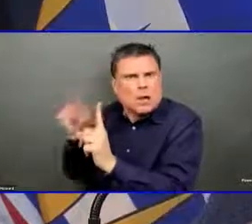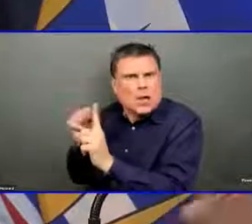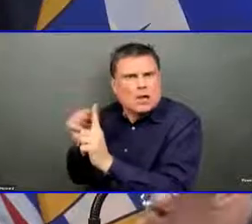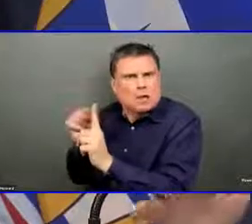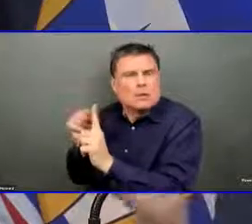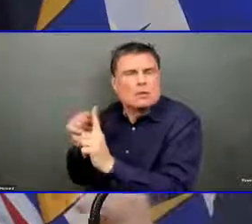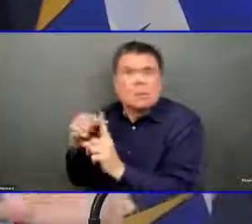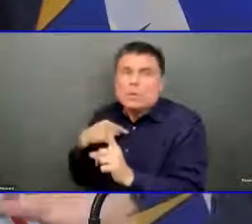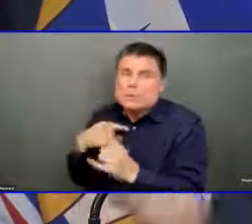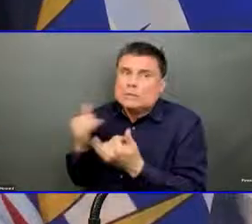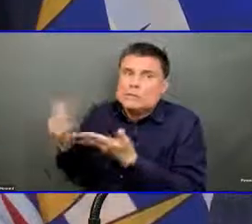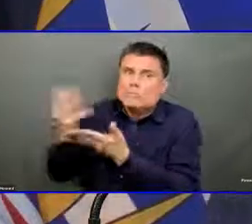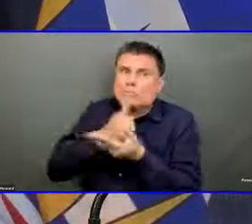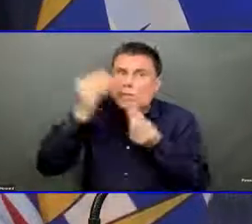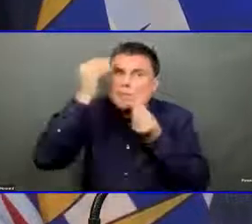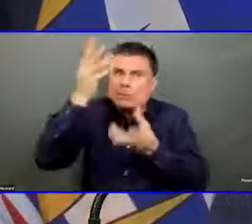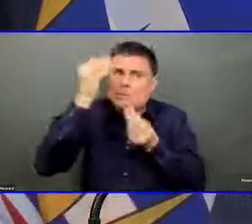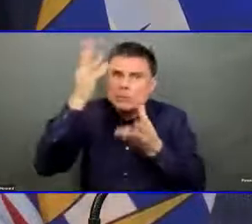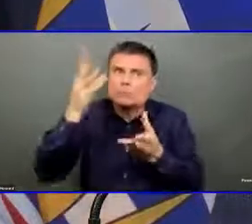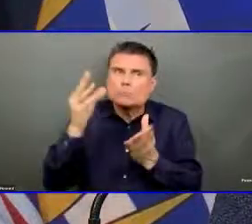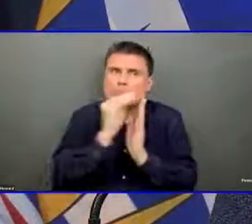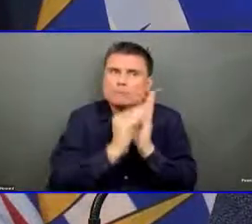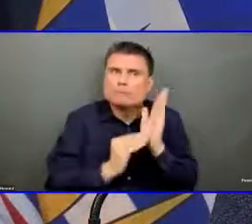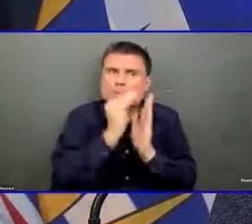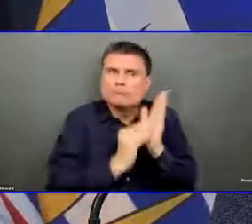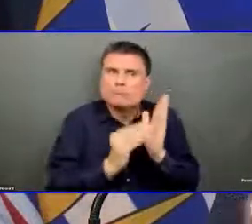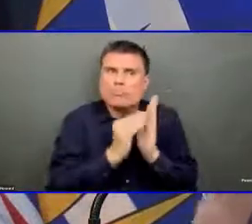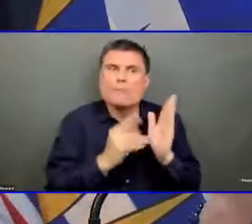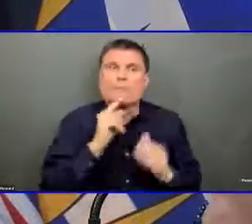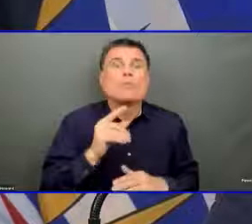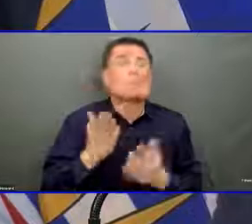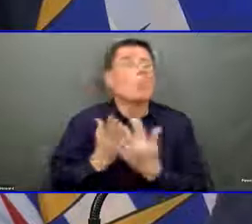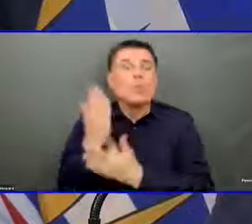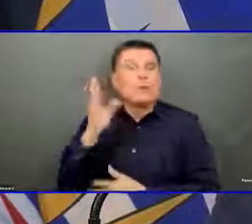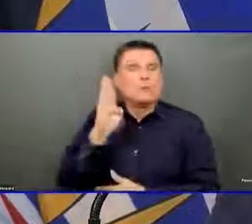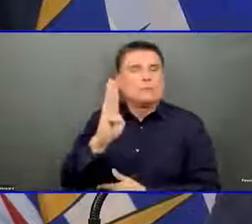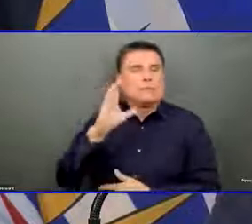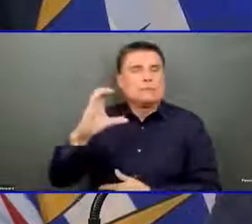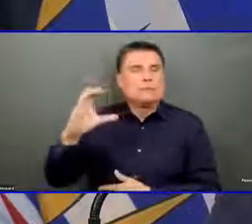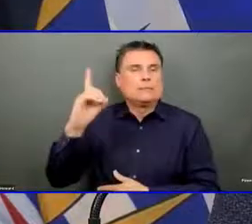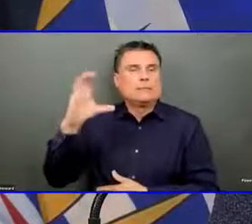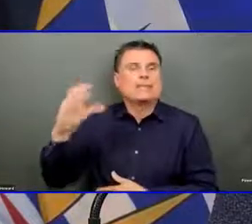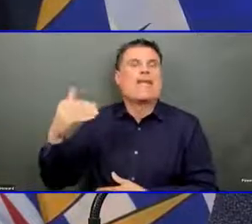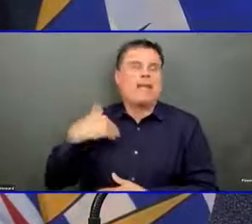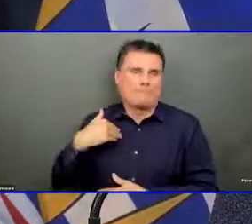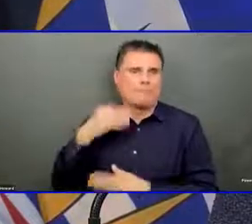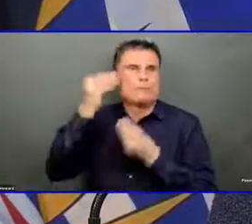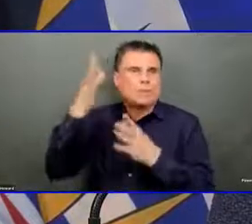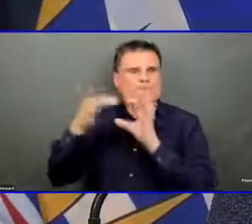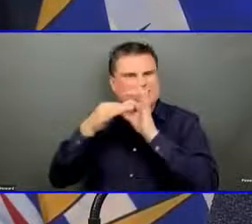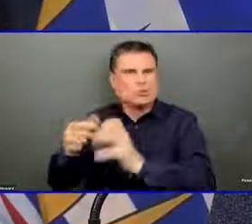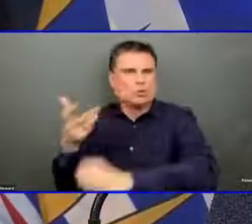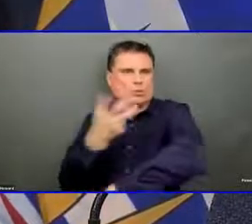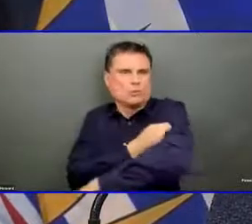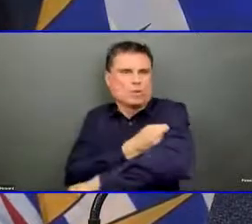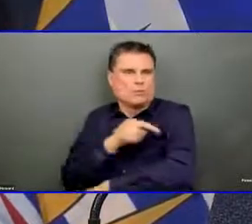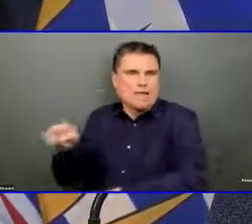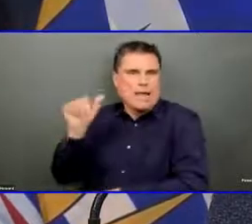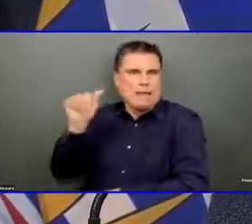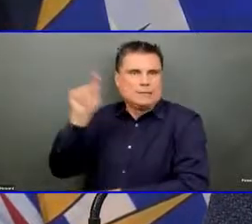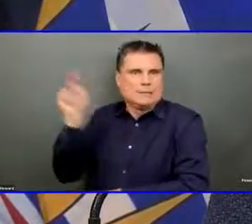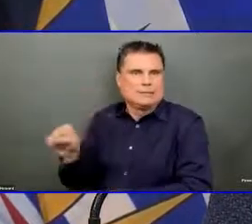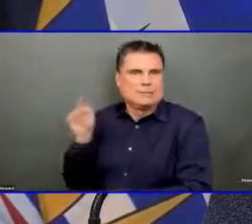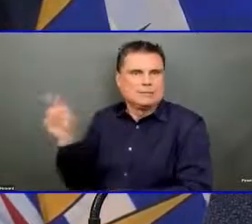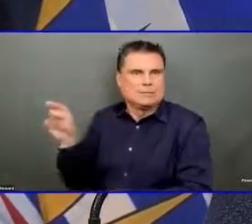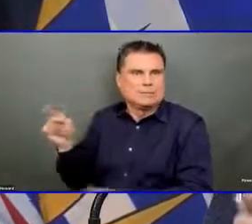have not seen any of those types of issues here in BC, although we've only just started using the AstraZeneca vaccine. I will